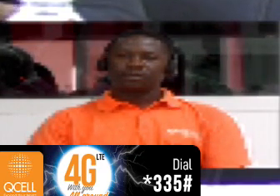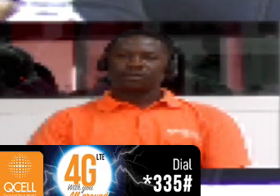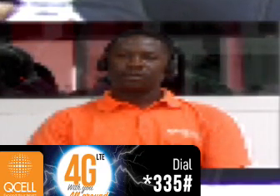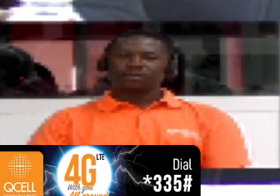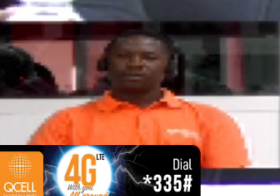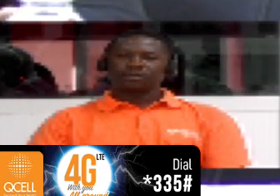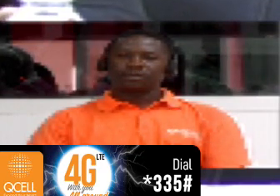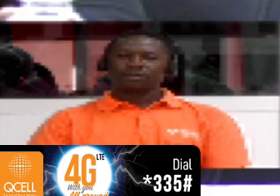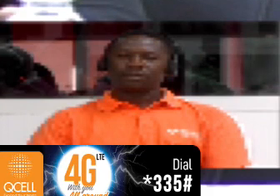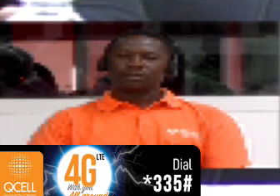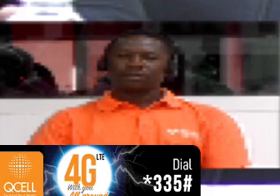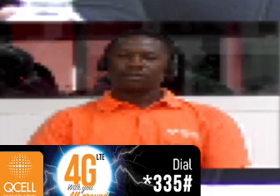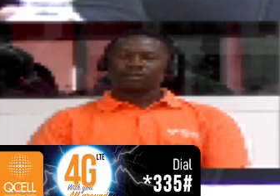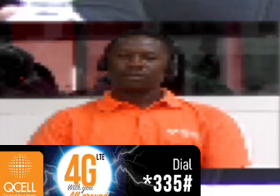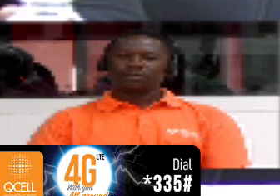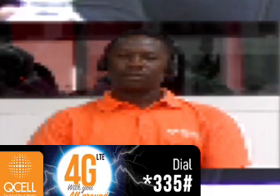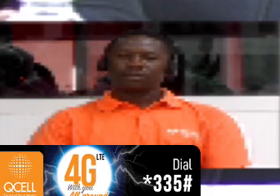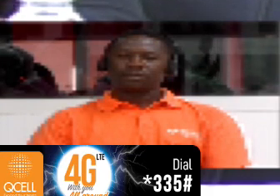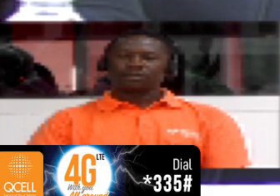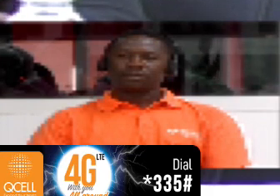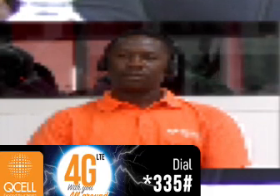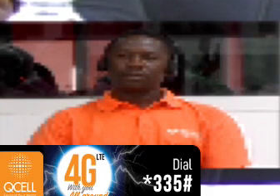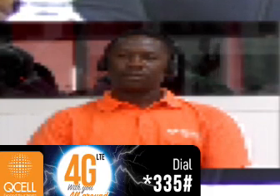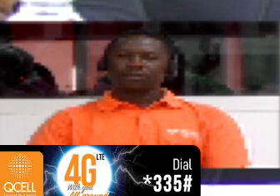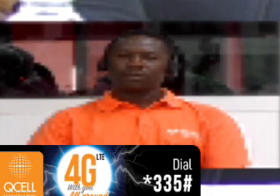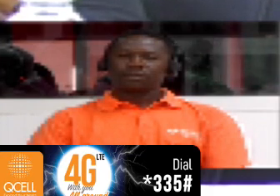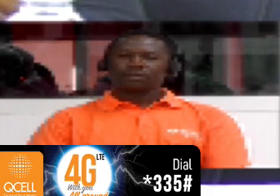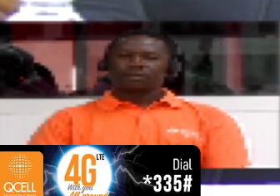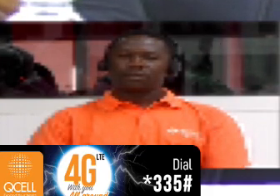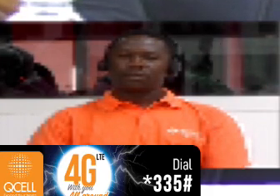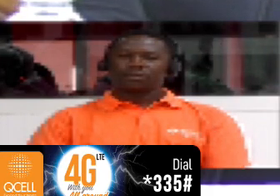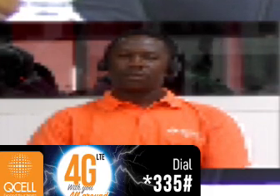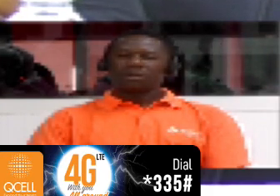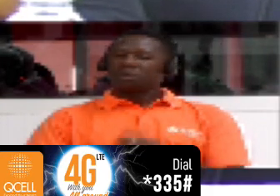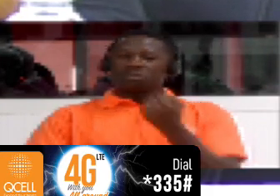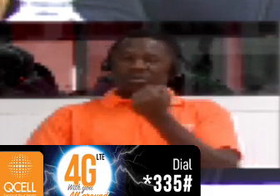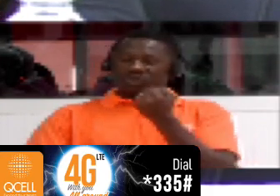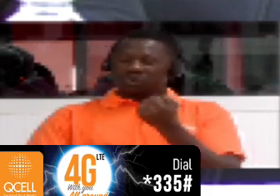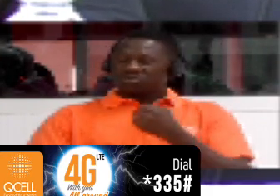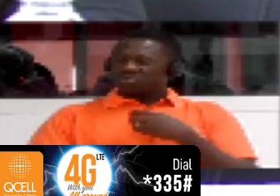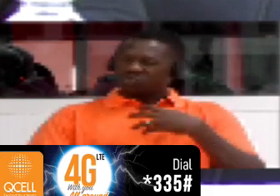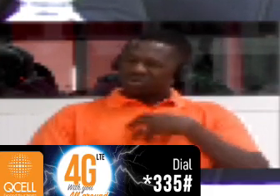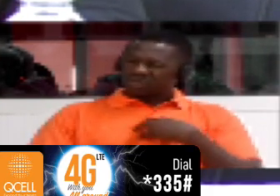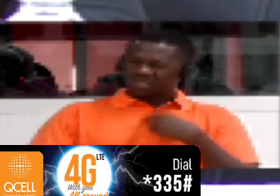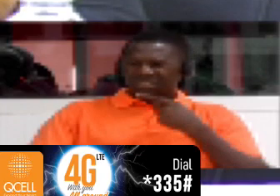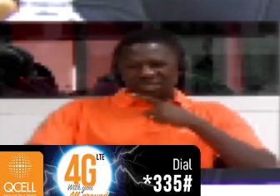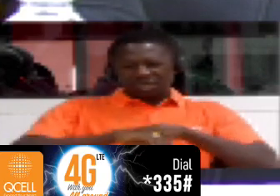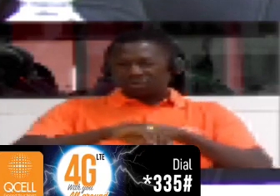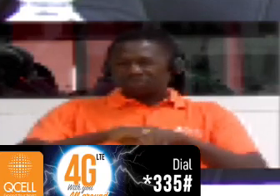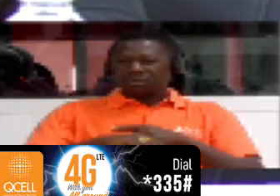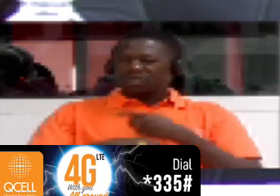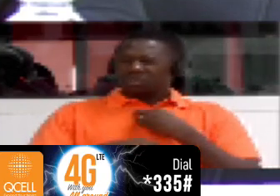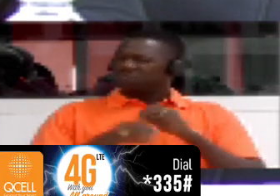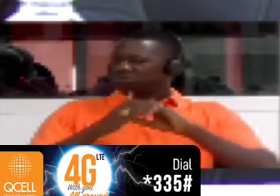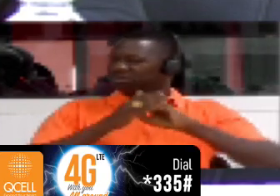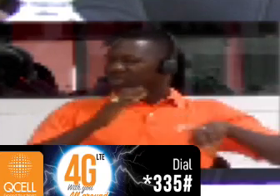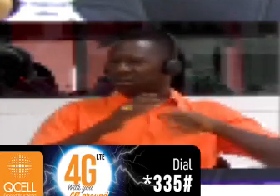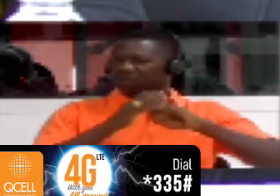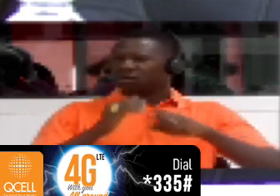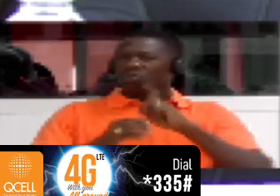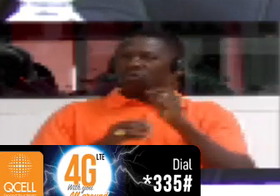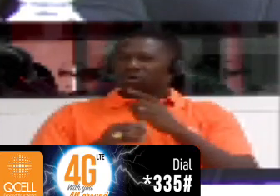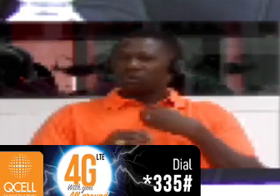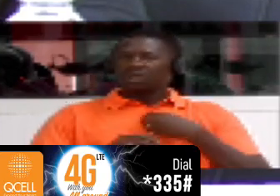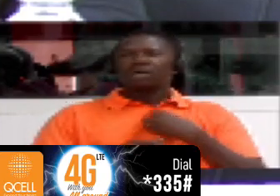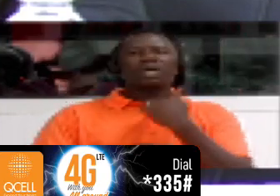la isiolu fo fokana bula e betem bomen. Because we are constrained for time, please just omit the details of